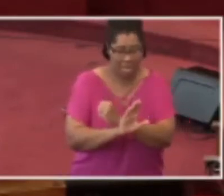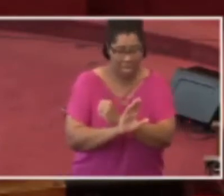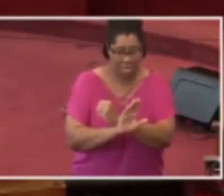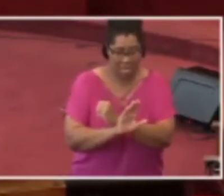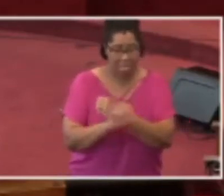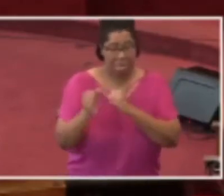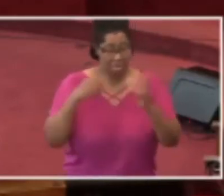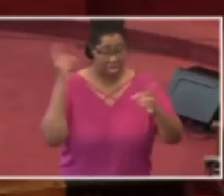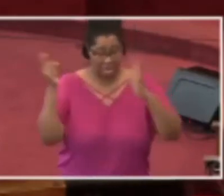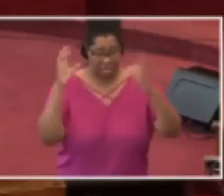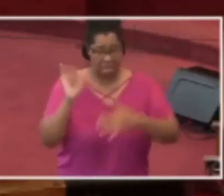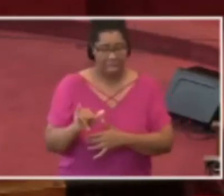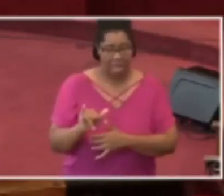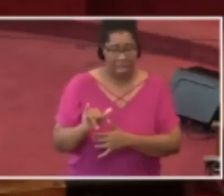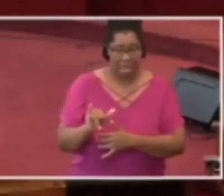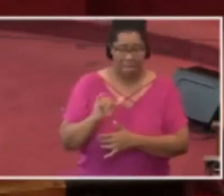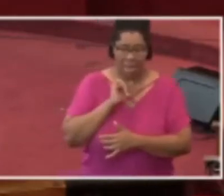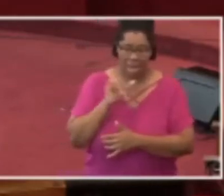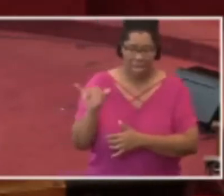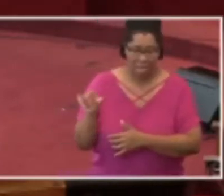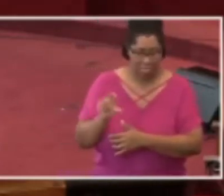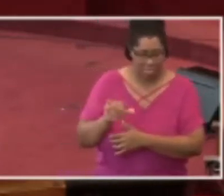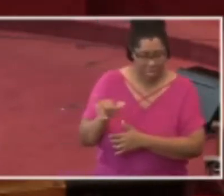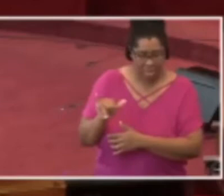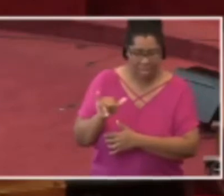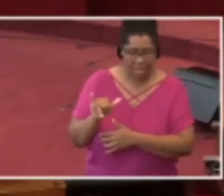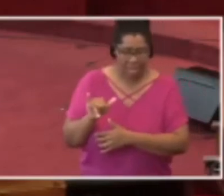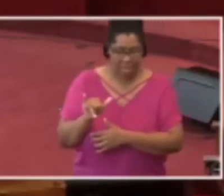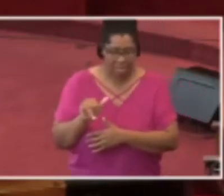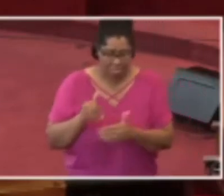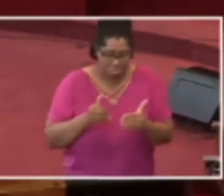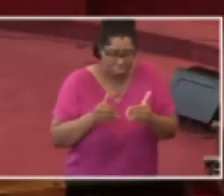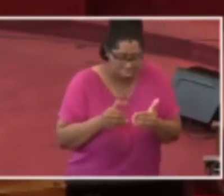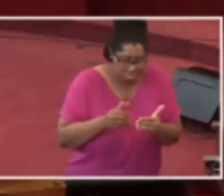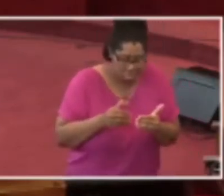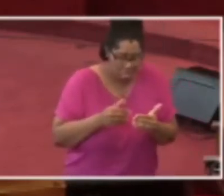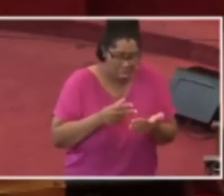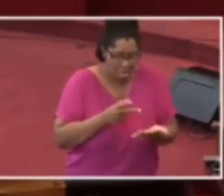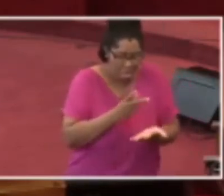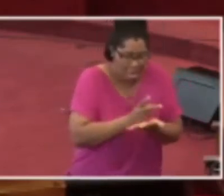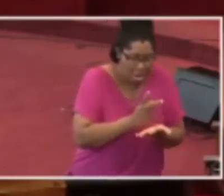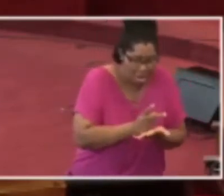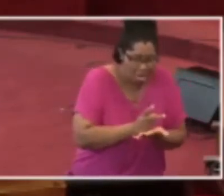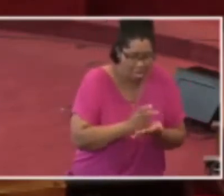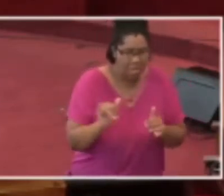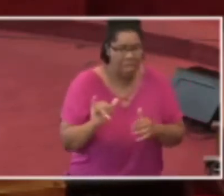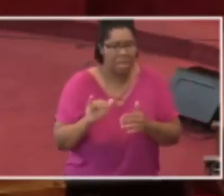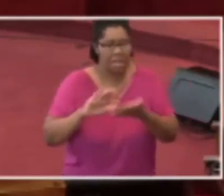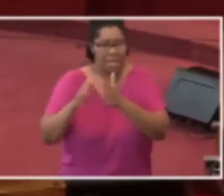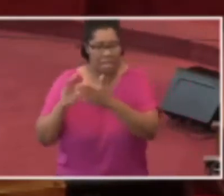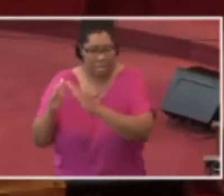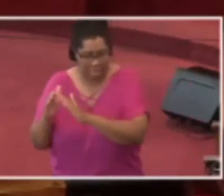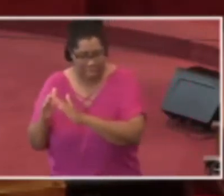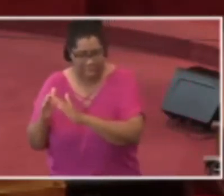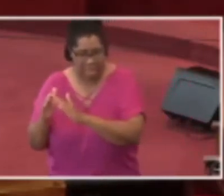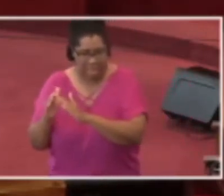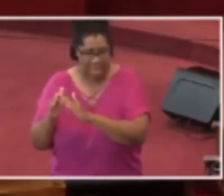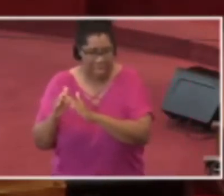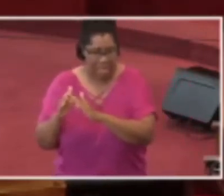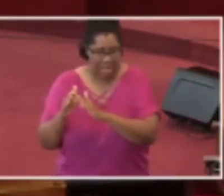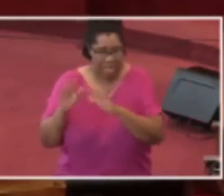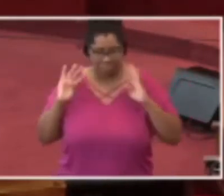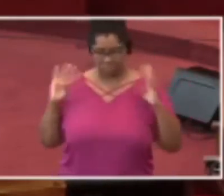shout on that, but not like a cramped parking space, but more like a city that is laid under siege.